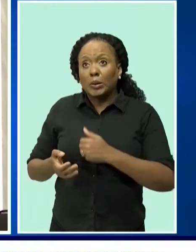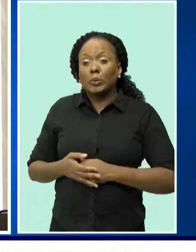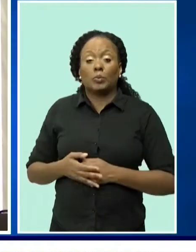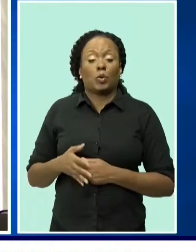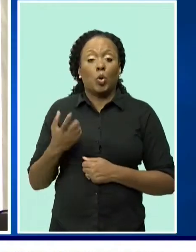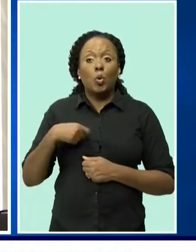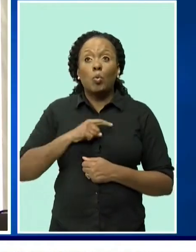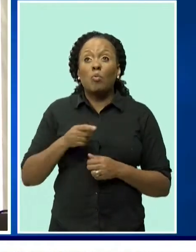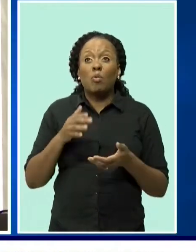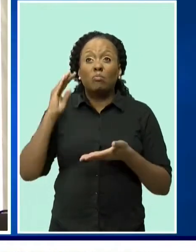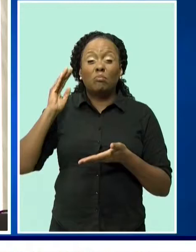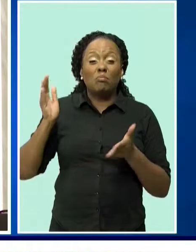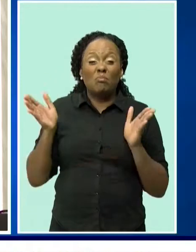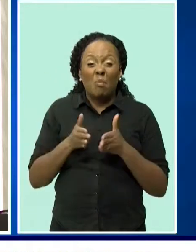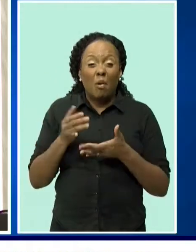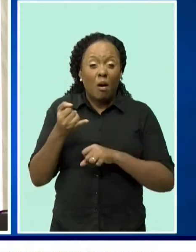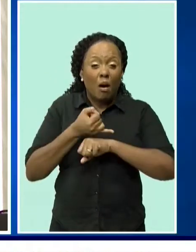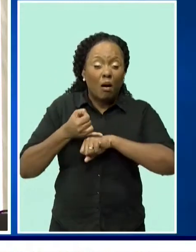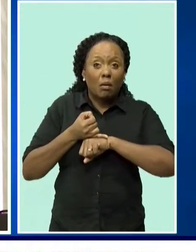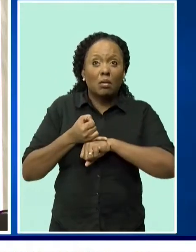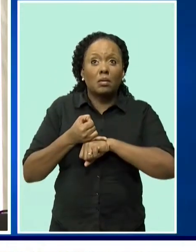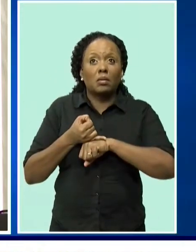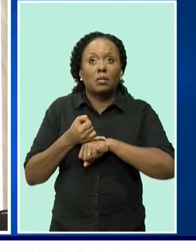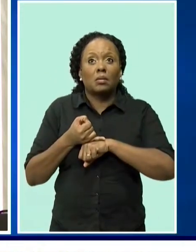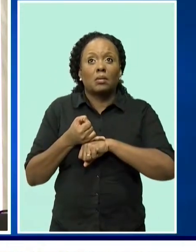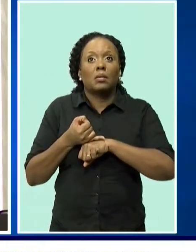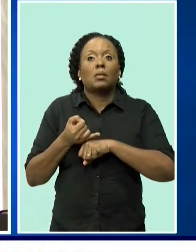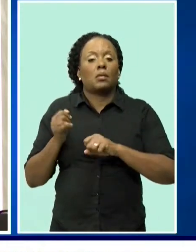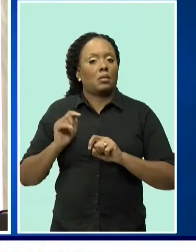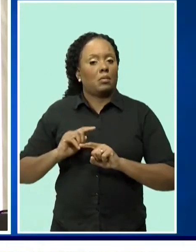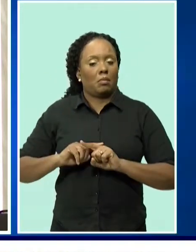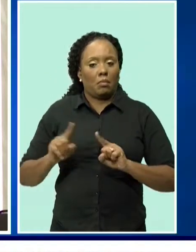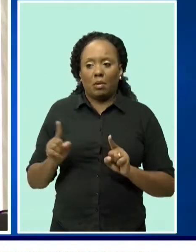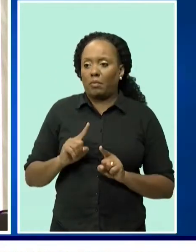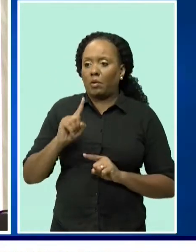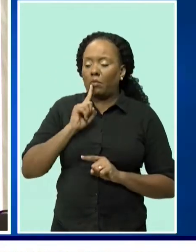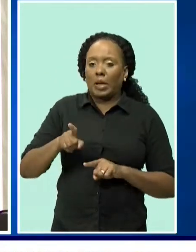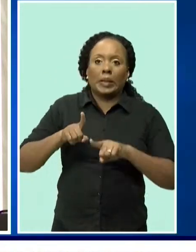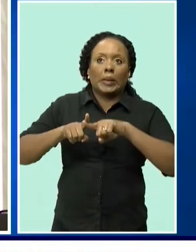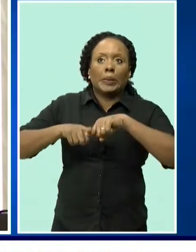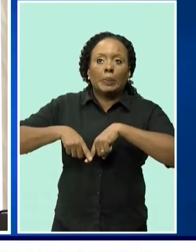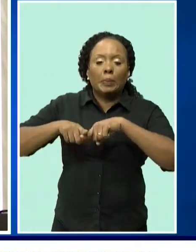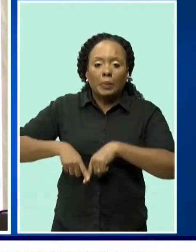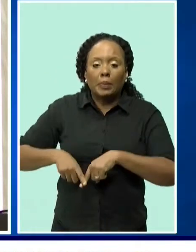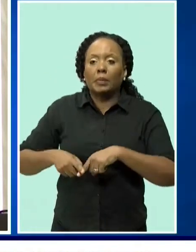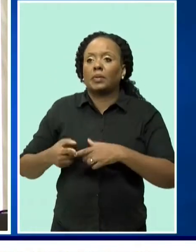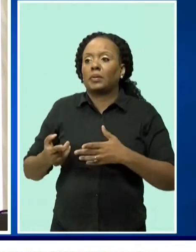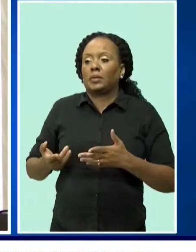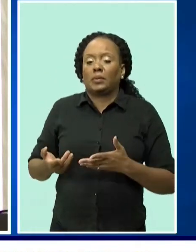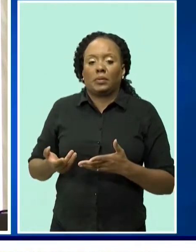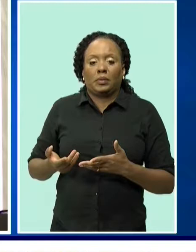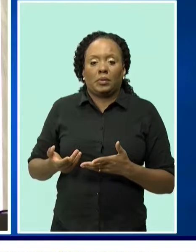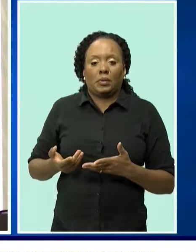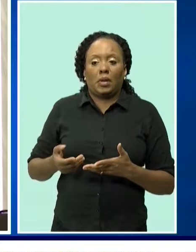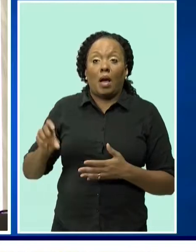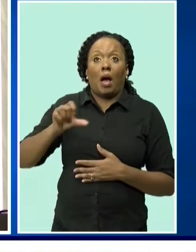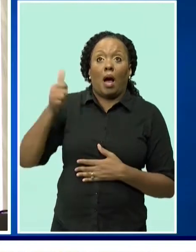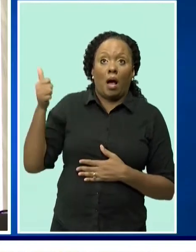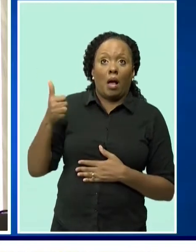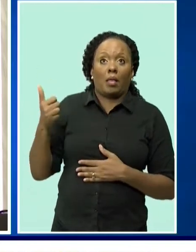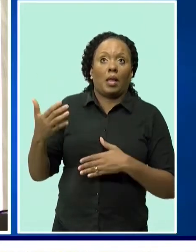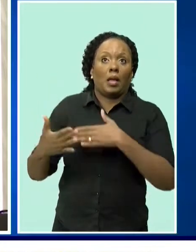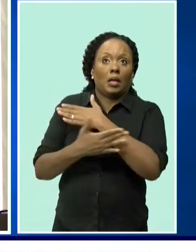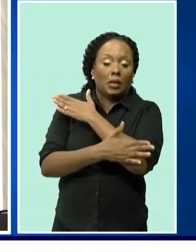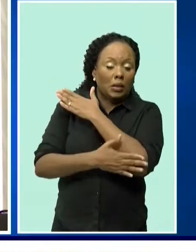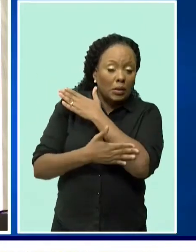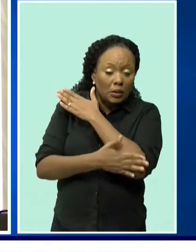island developing state, we are highly food insecure and we are very much dependent. Our inflation is imported, and as a result, we're very